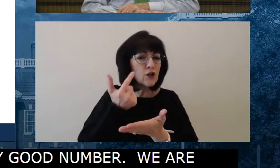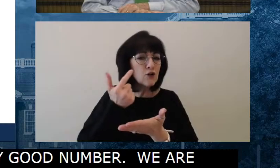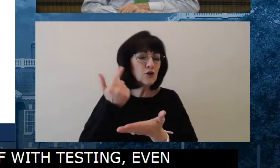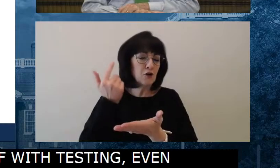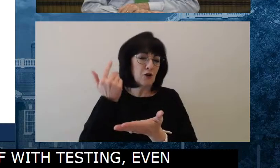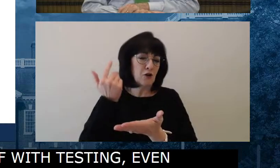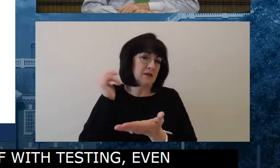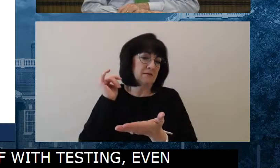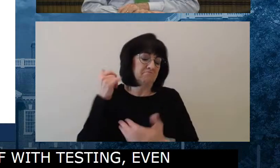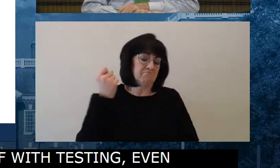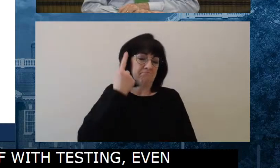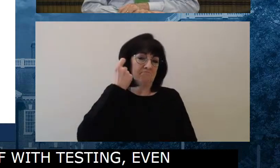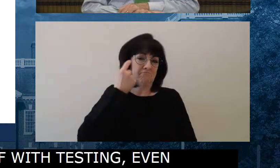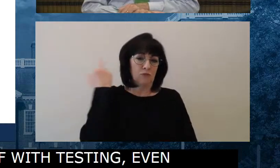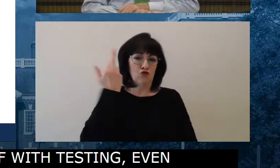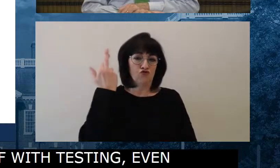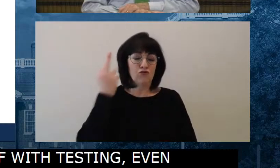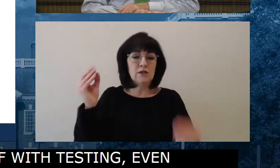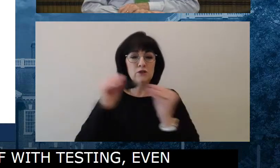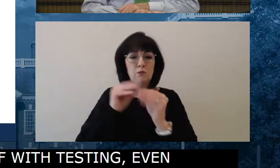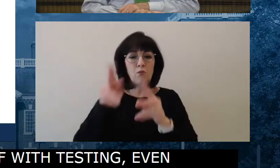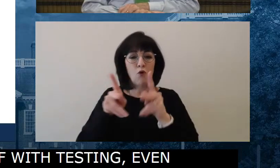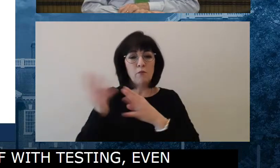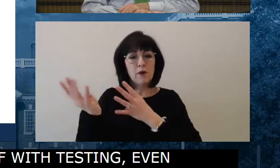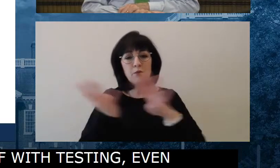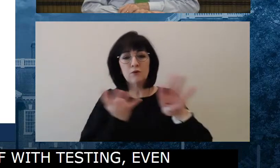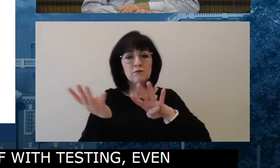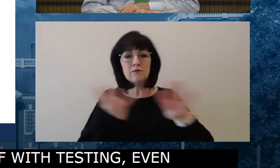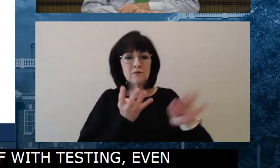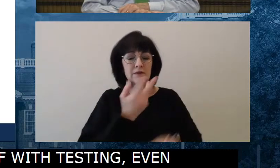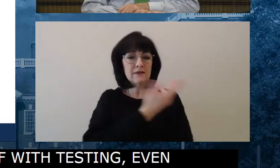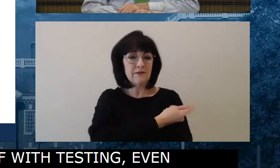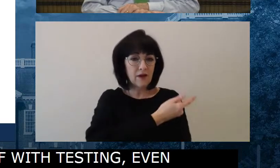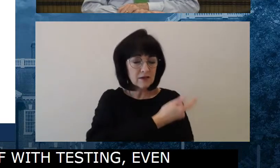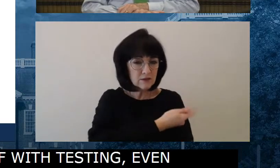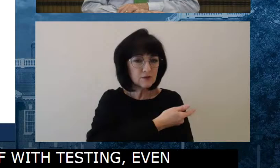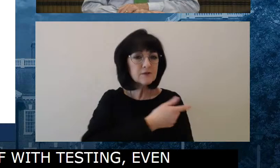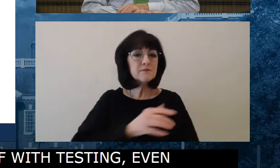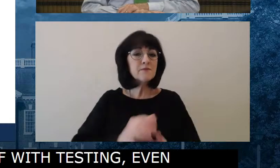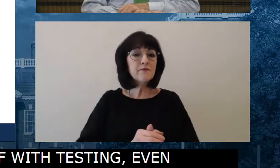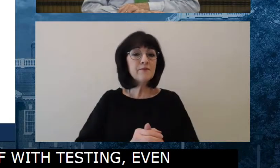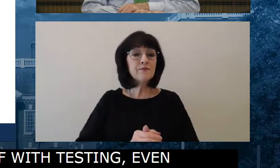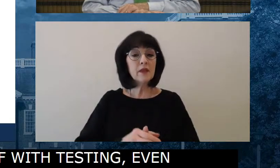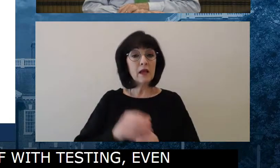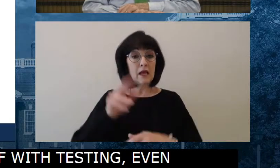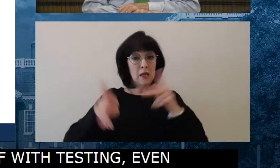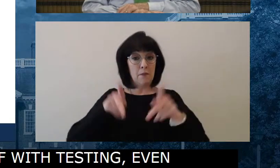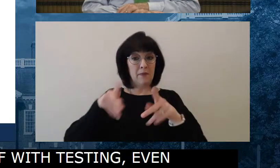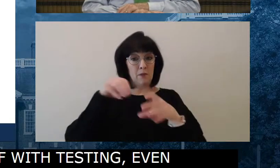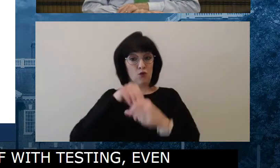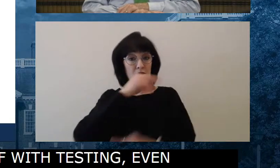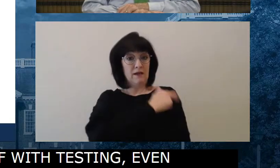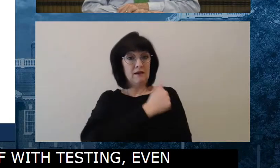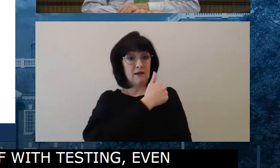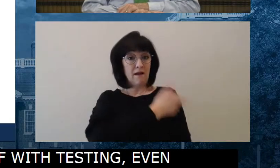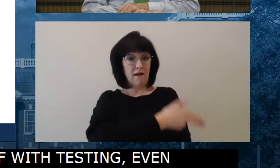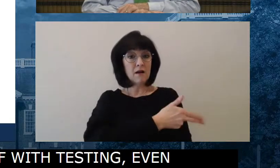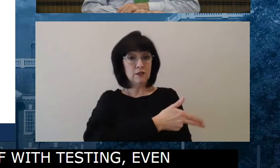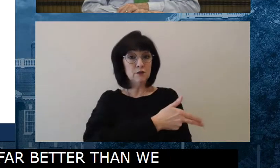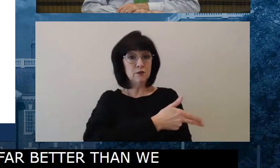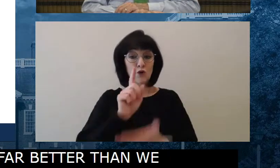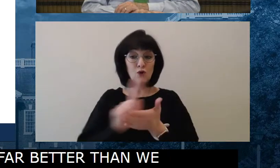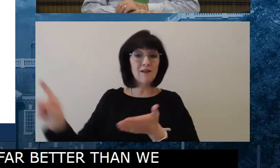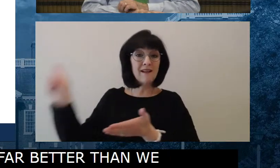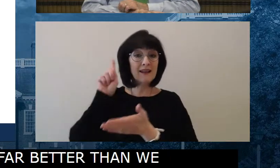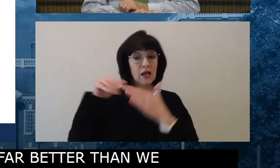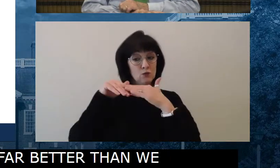and his team and all our partners there, great work. Hospitalizations have dipped below 100, down as low as 95. They're